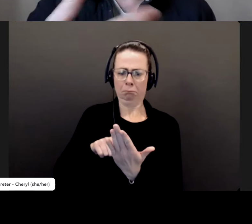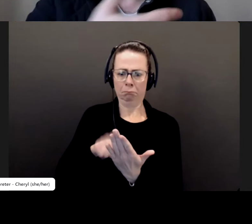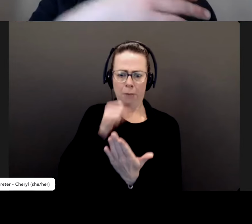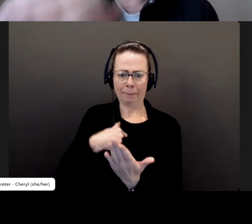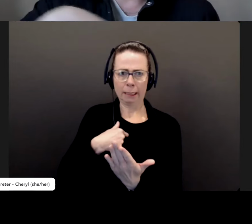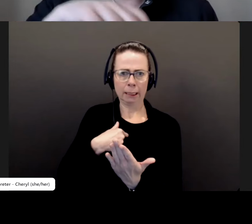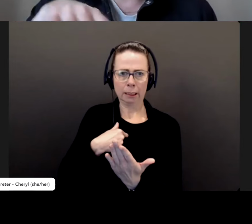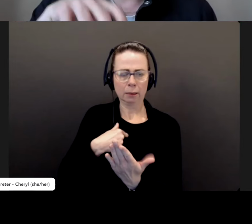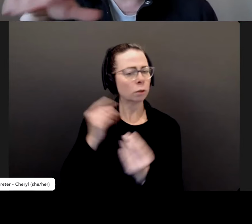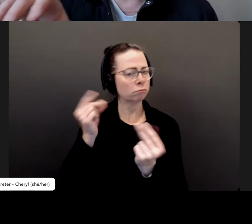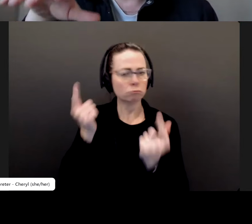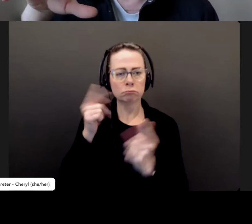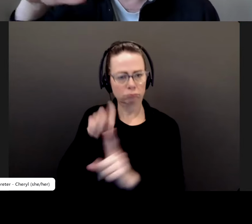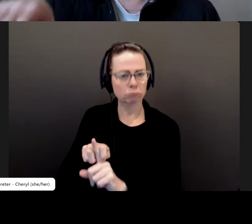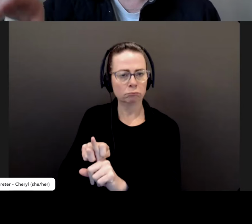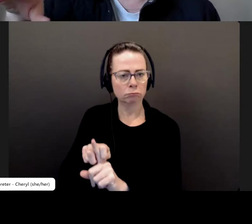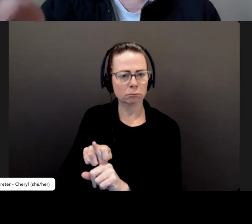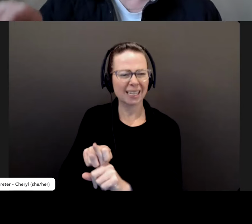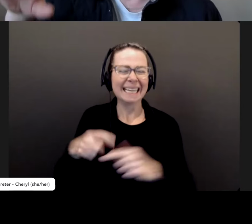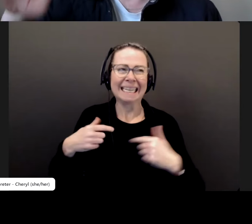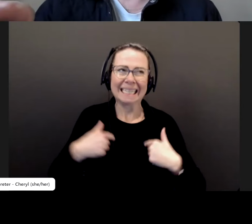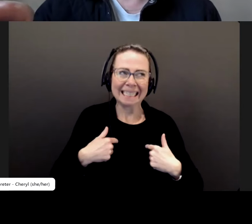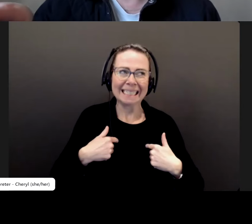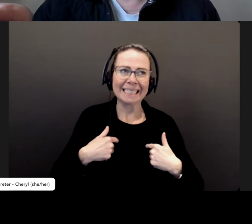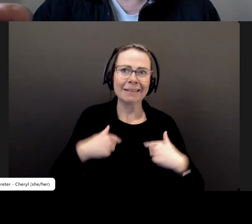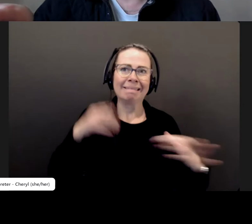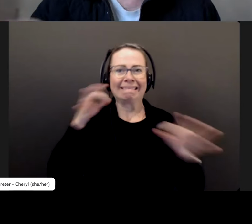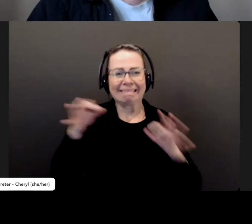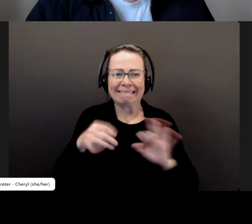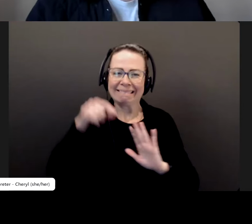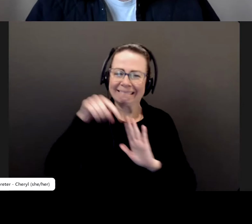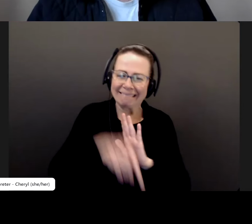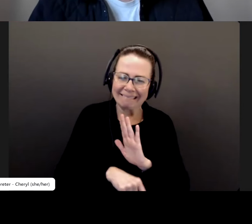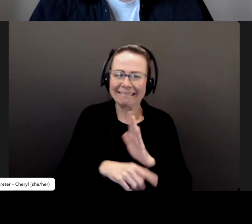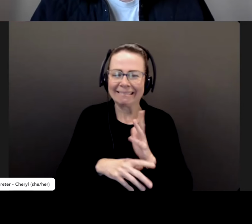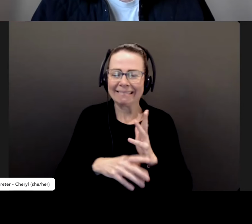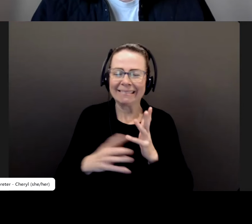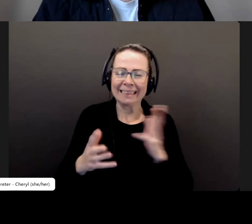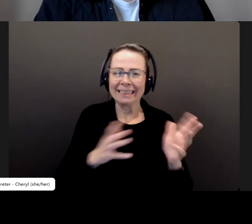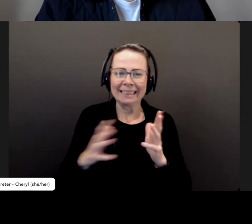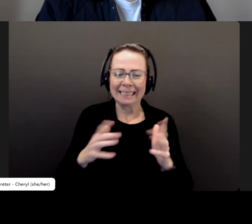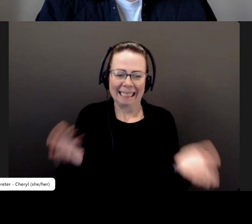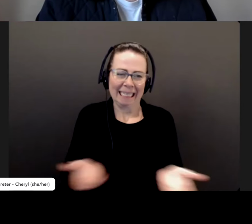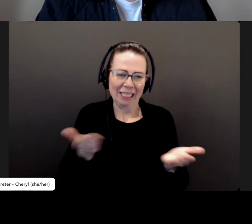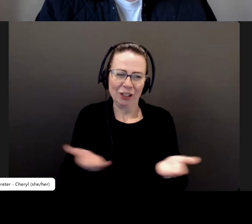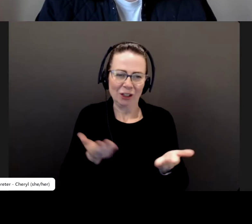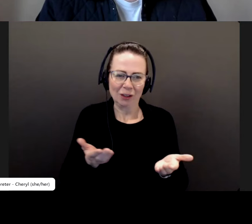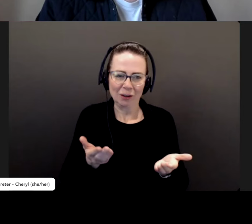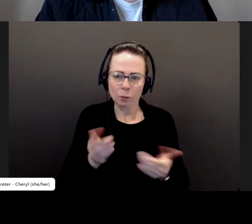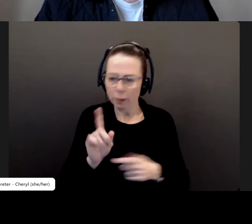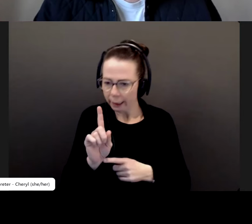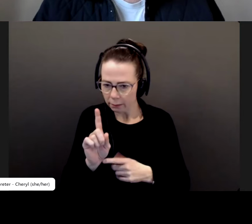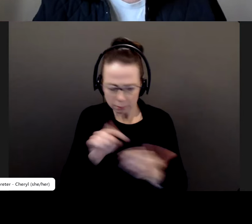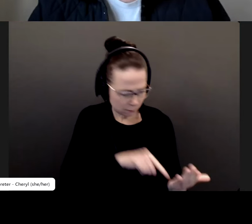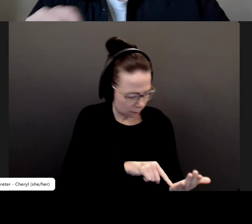that here in the workshop because it's not true. Like I think BMO, what? Oh, sorry.